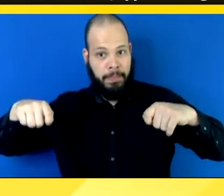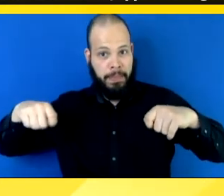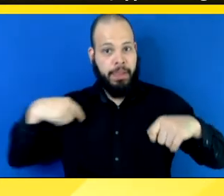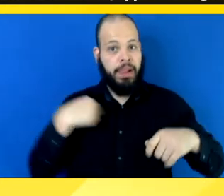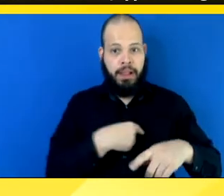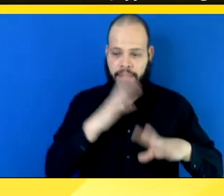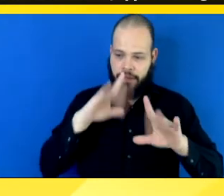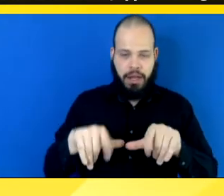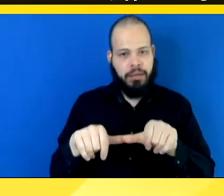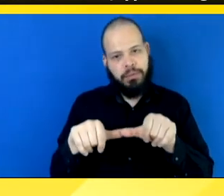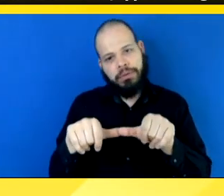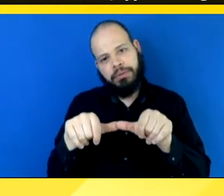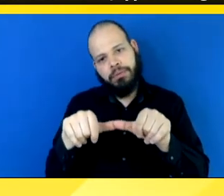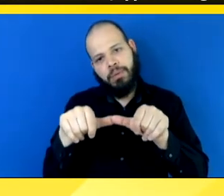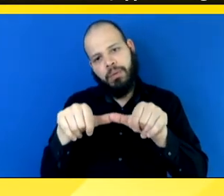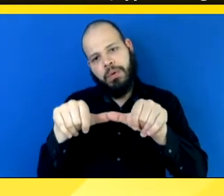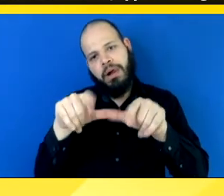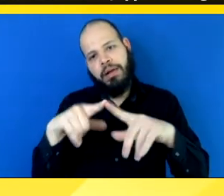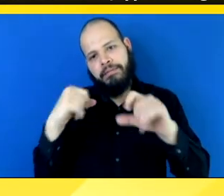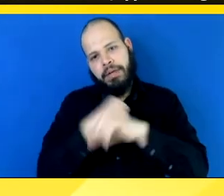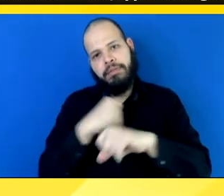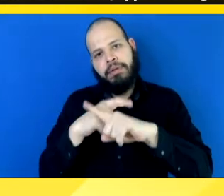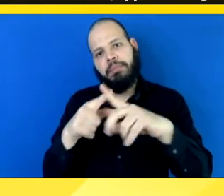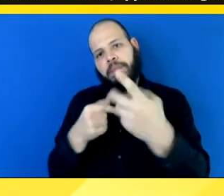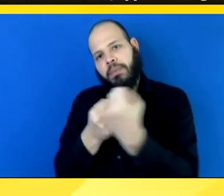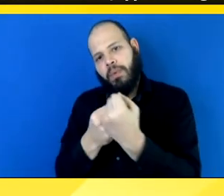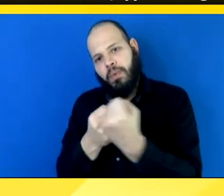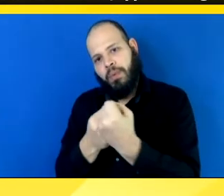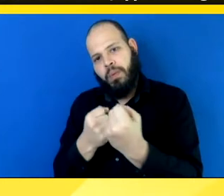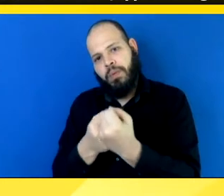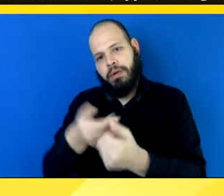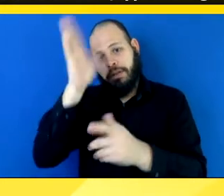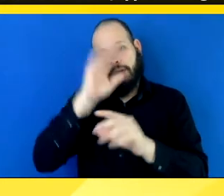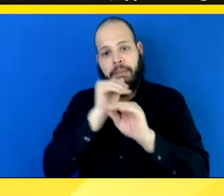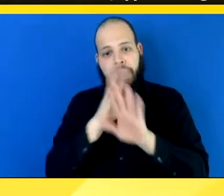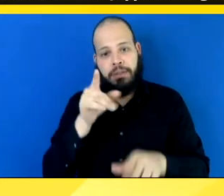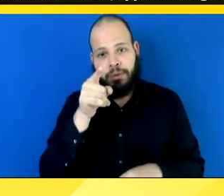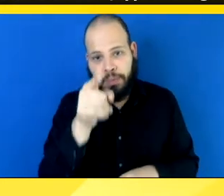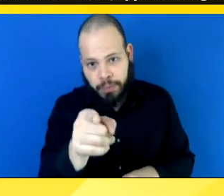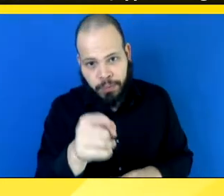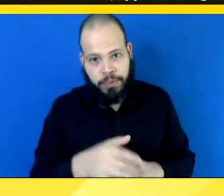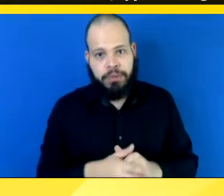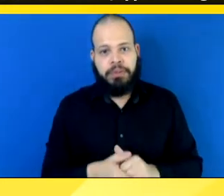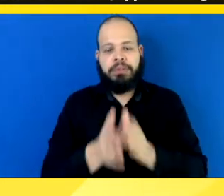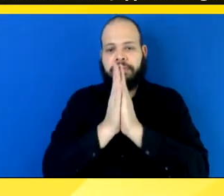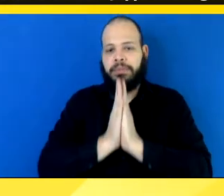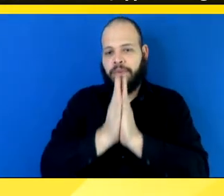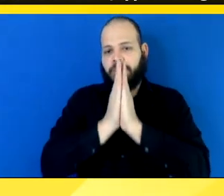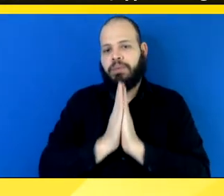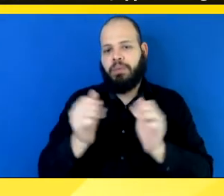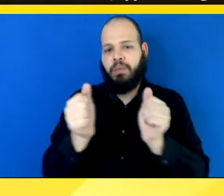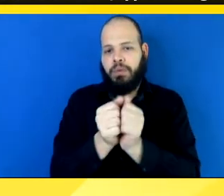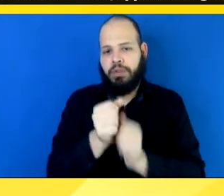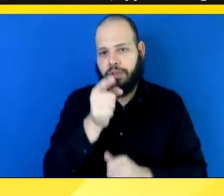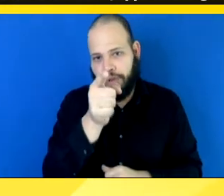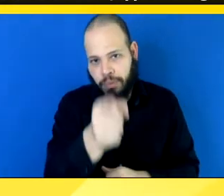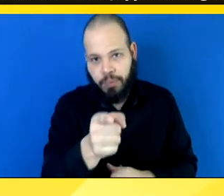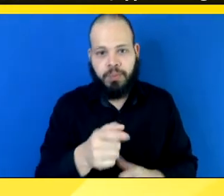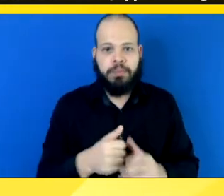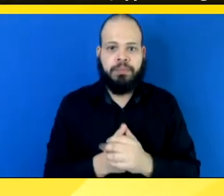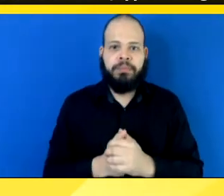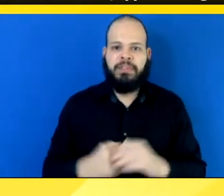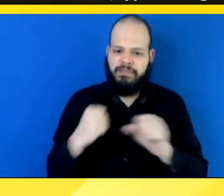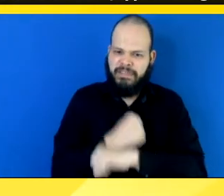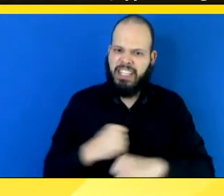So God bless you. We're praying with you. We're praying for you. And there's nothing like a good scrapping at it. And y'all are wearing their behinds out.